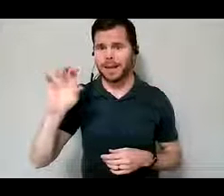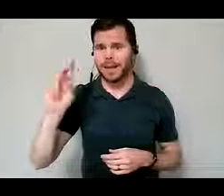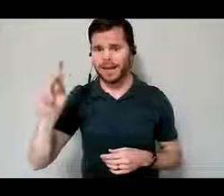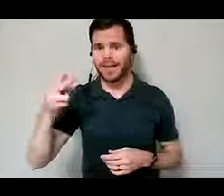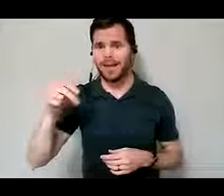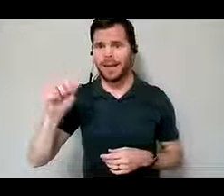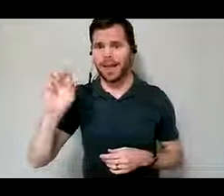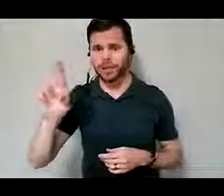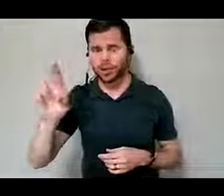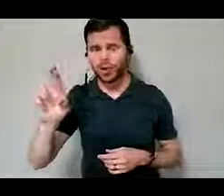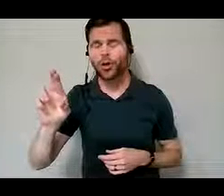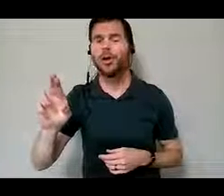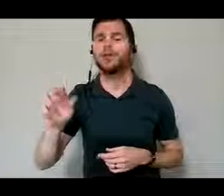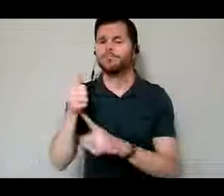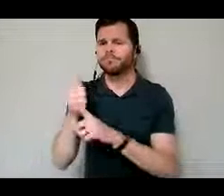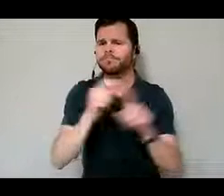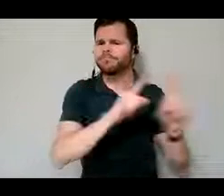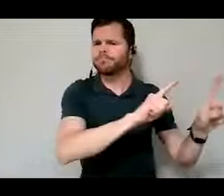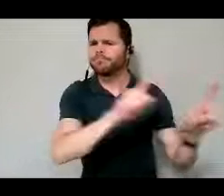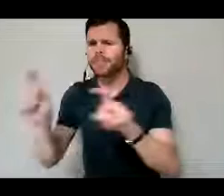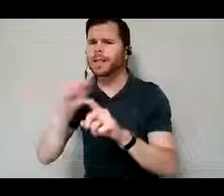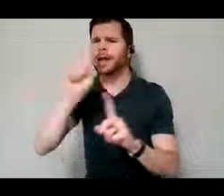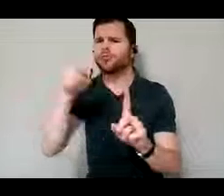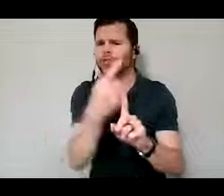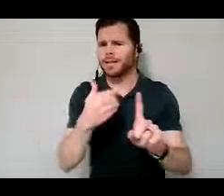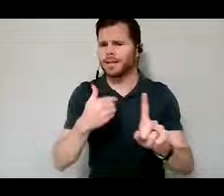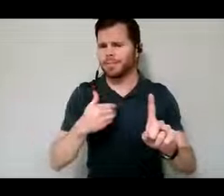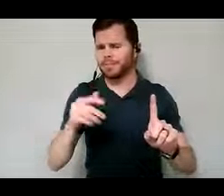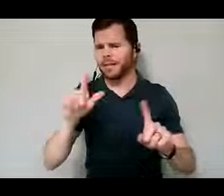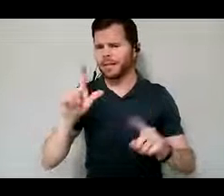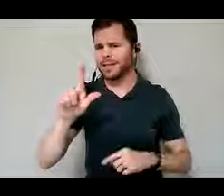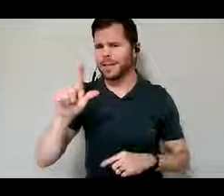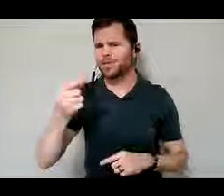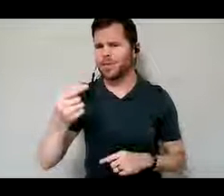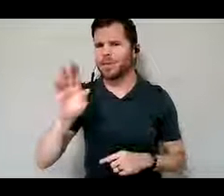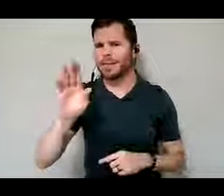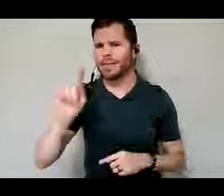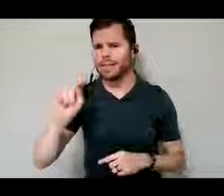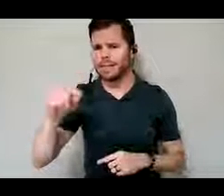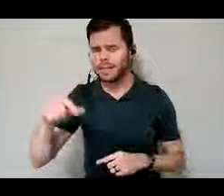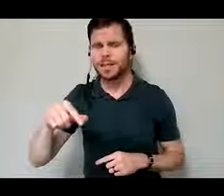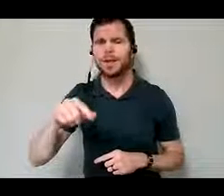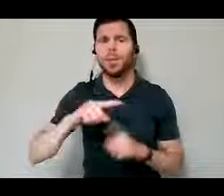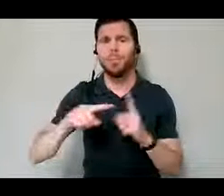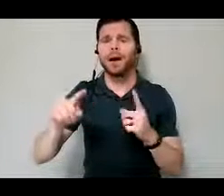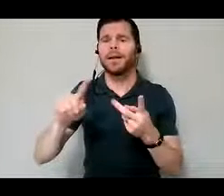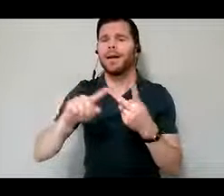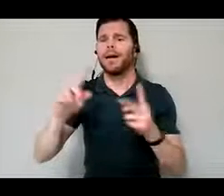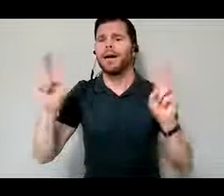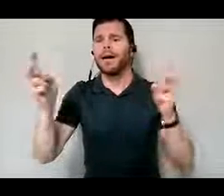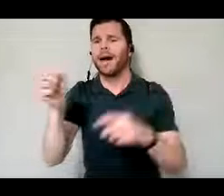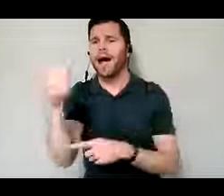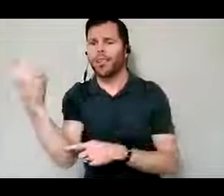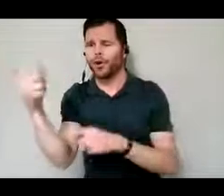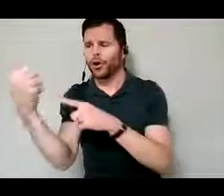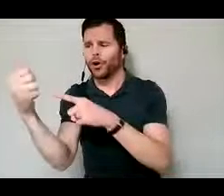queering not just as LGBT, but looking at queering as other or voices that are left out. So you